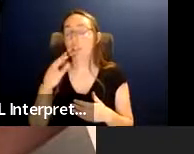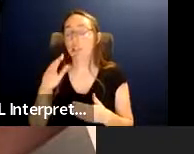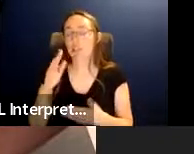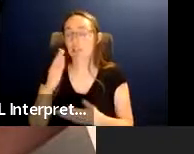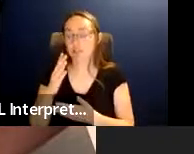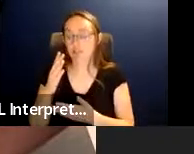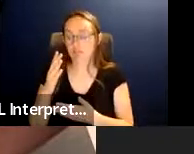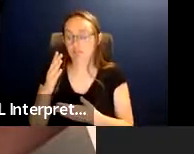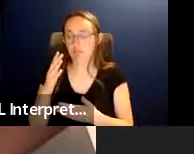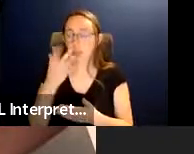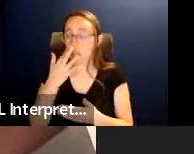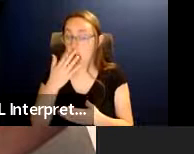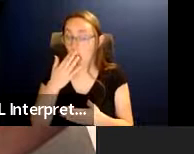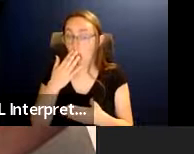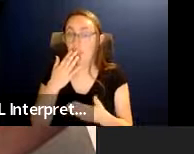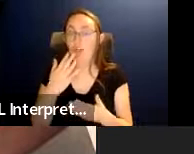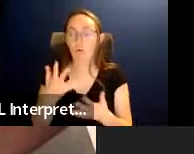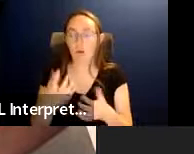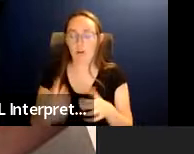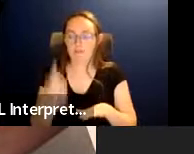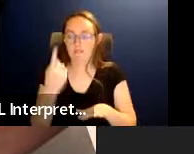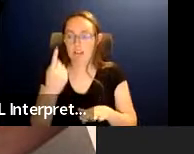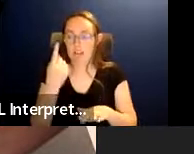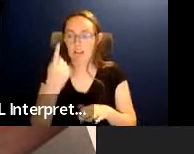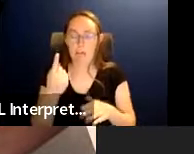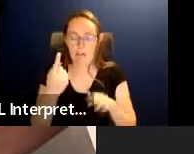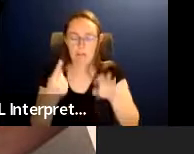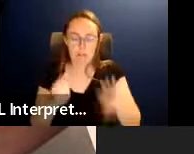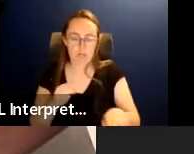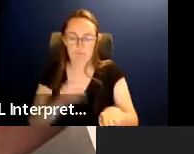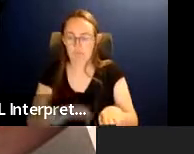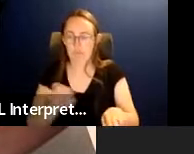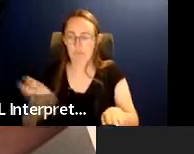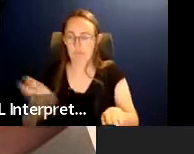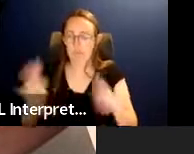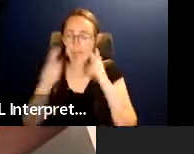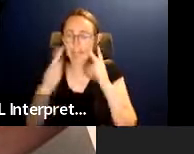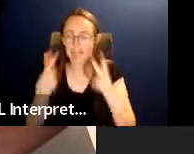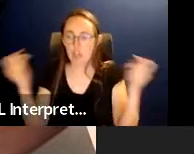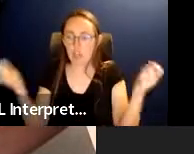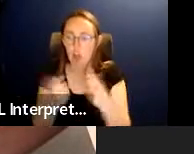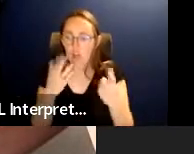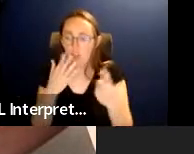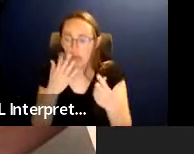sure that all your colored sides are facing upward. So go ahead and lay those down